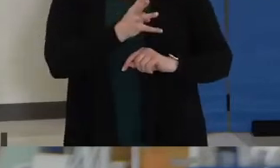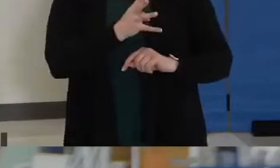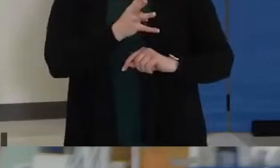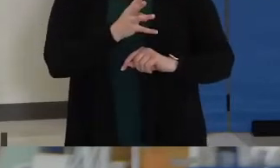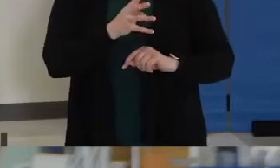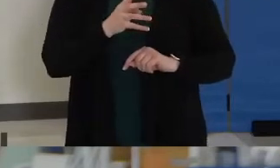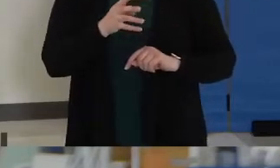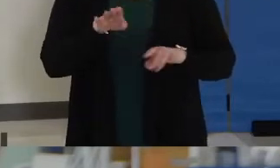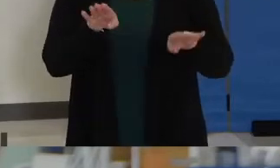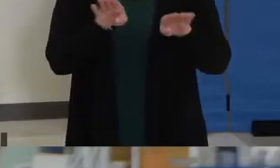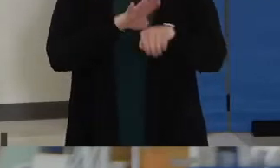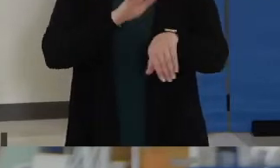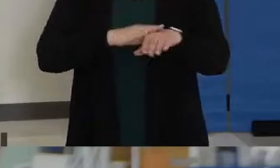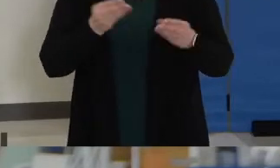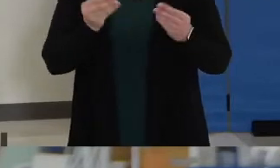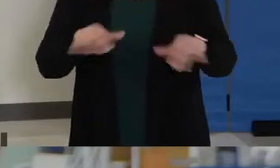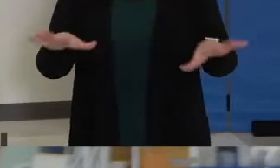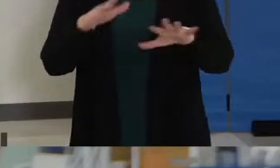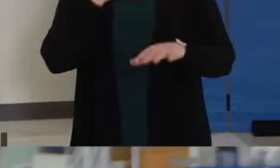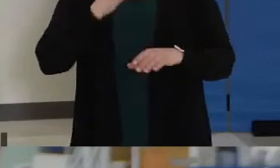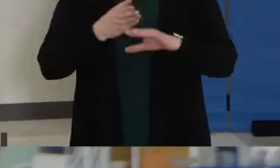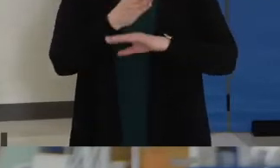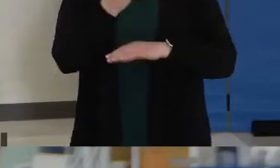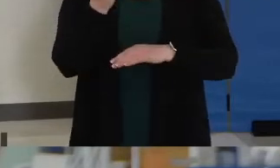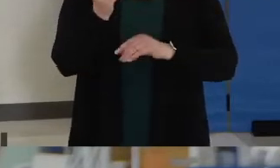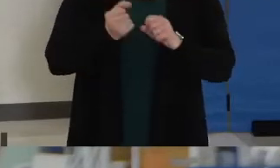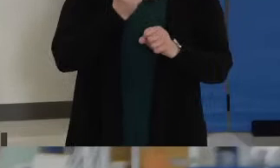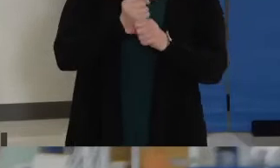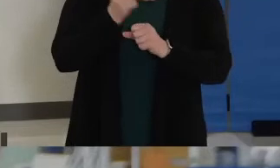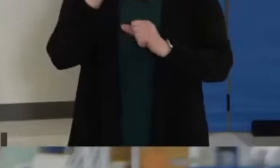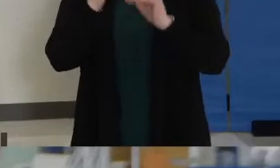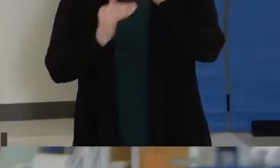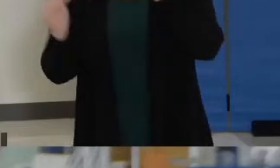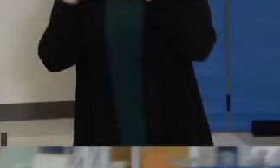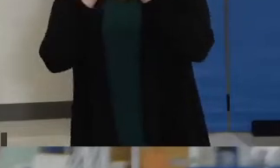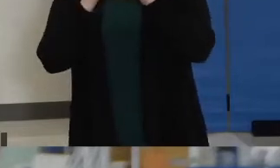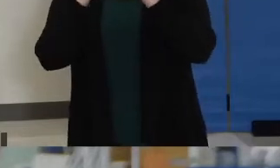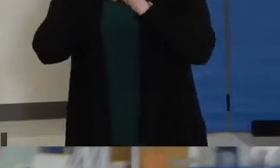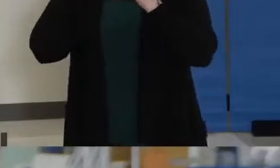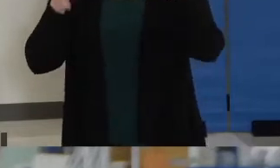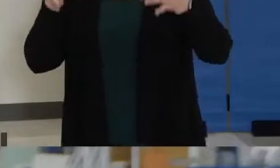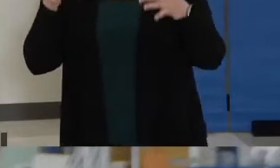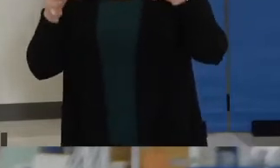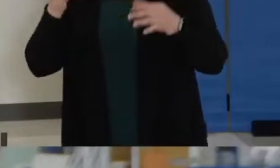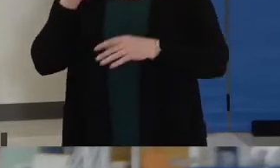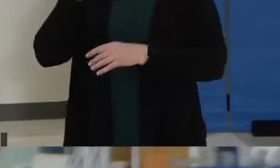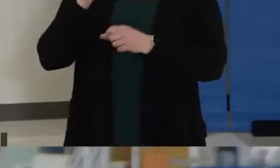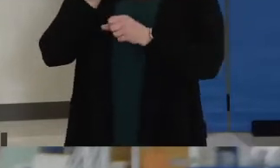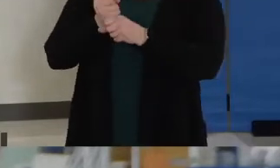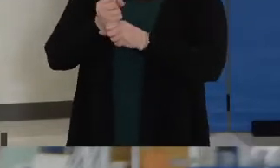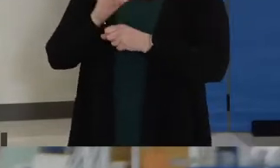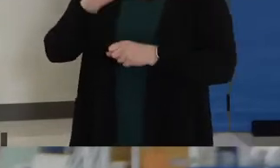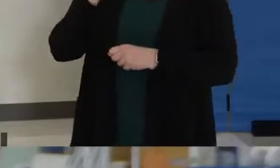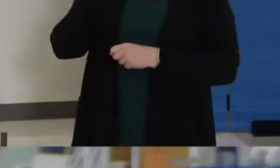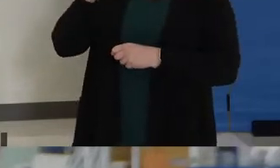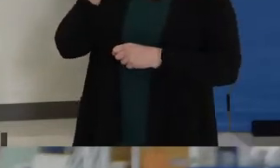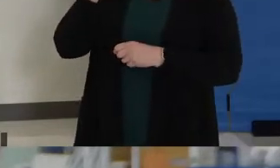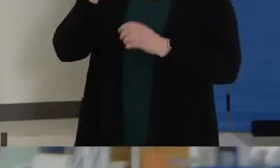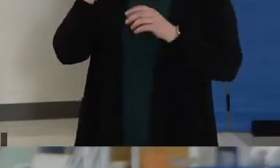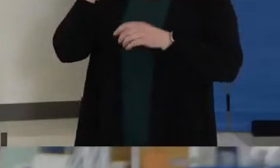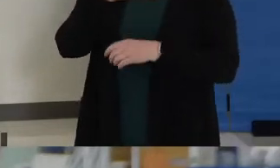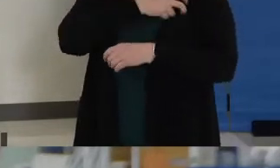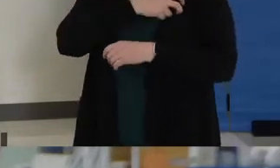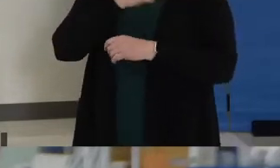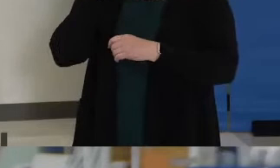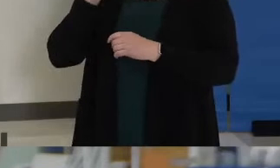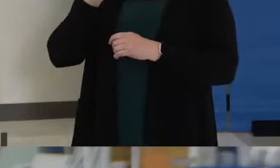to the ground for over 13 years, first as an Equal Justice Works AmeriCorps Legal Fellow, 6 years as a JAG officer with the California State Guard,